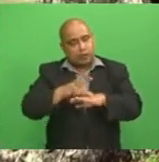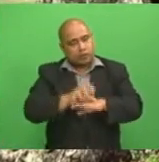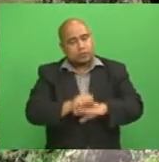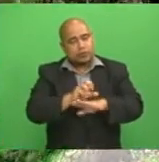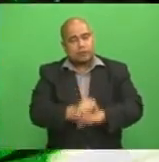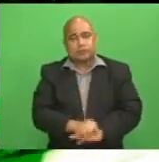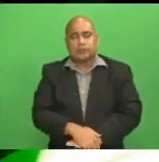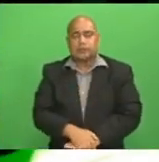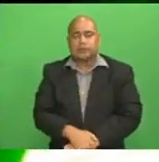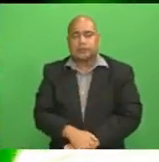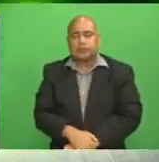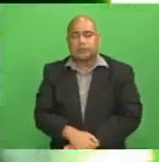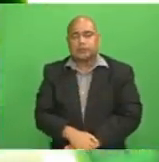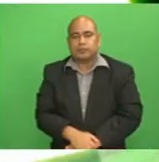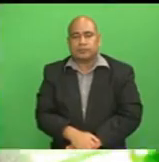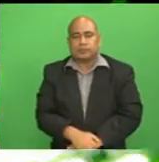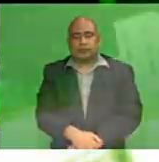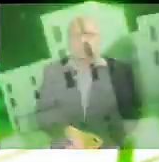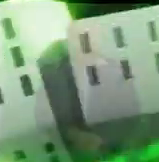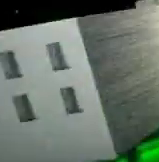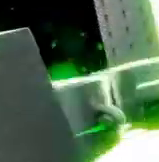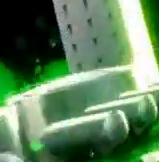News.